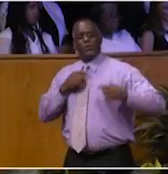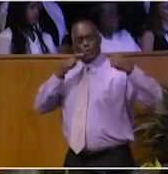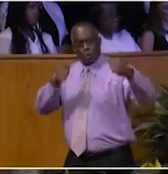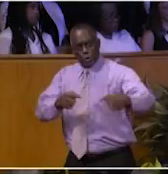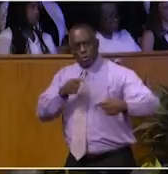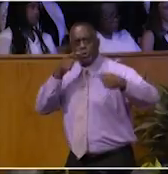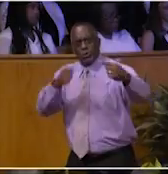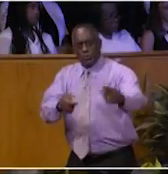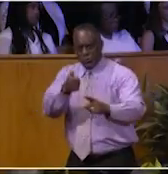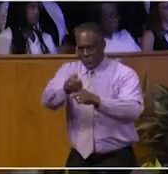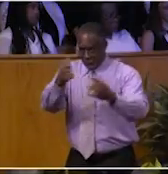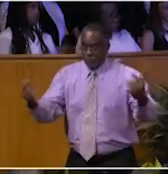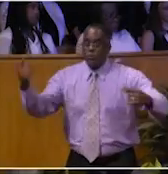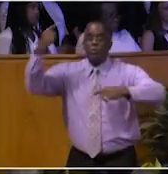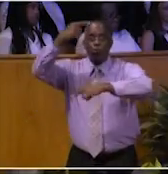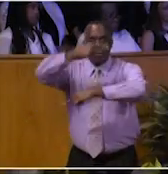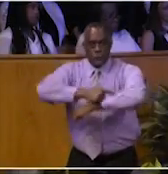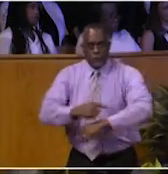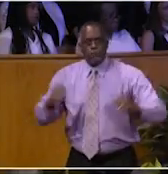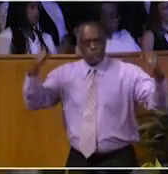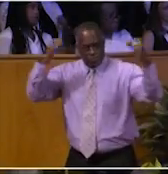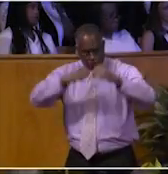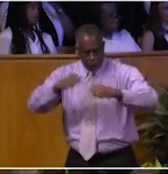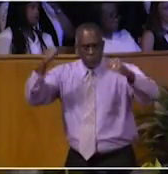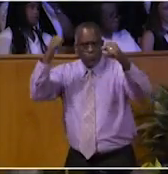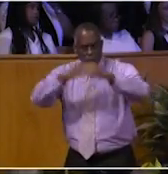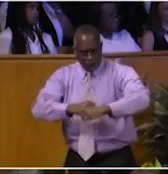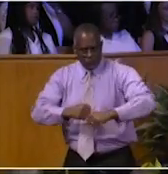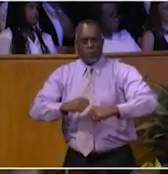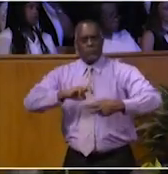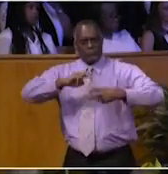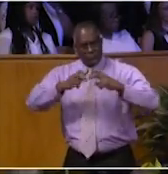had their own battles to fight and mountains to